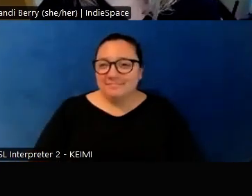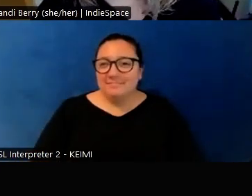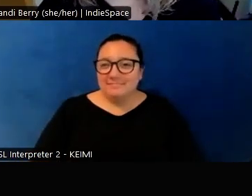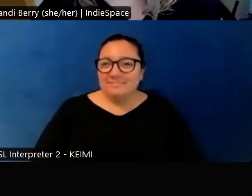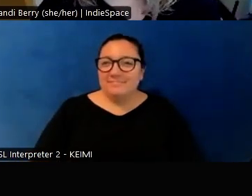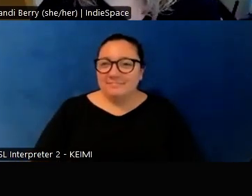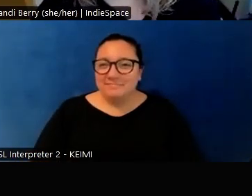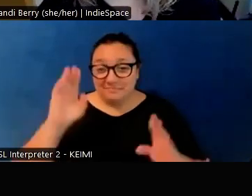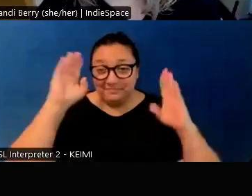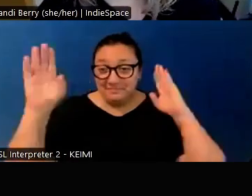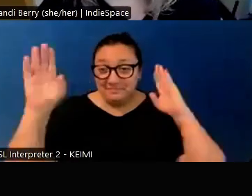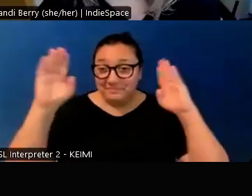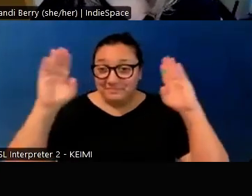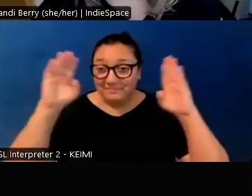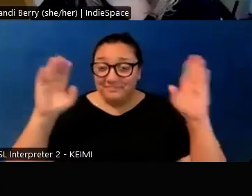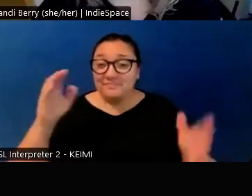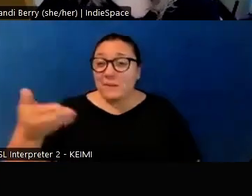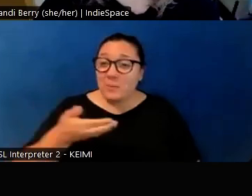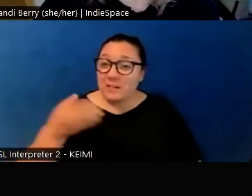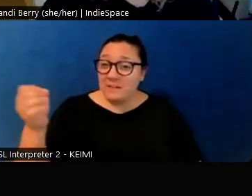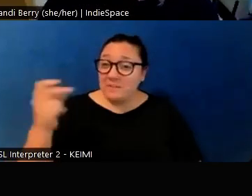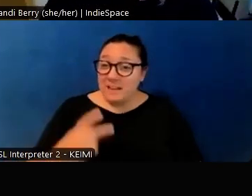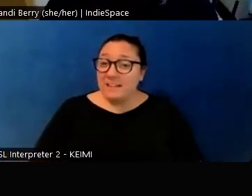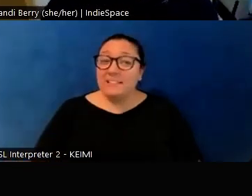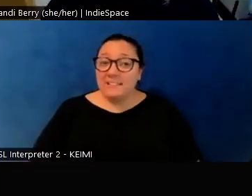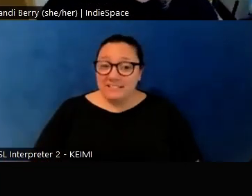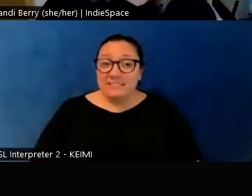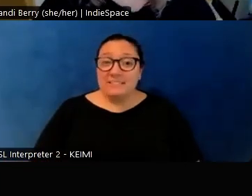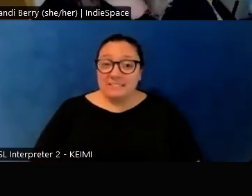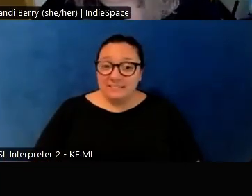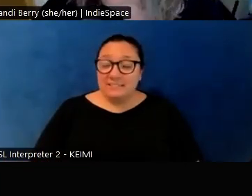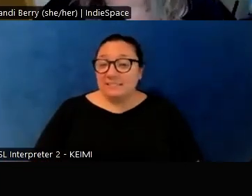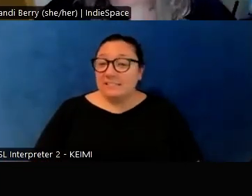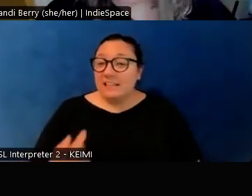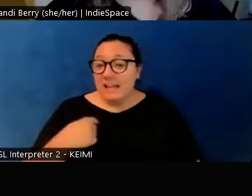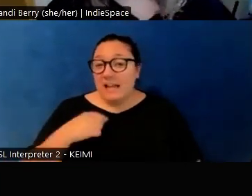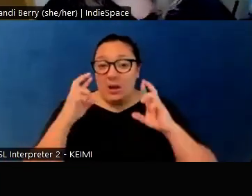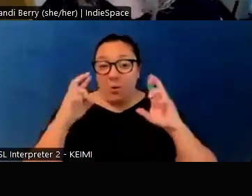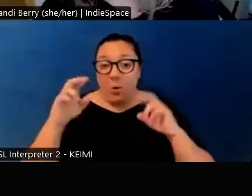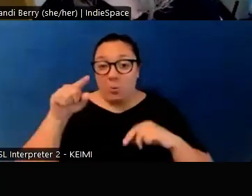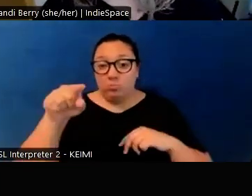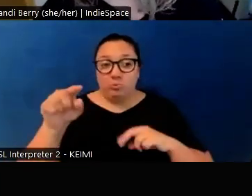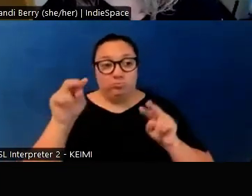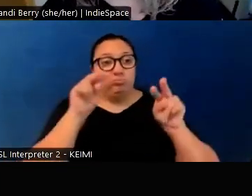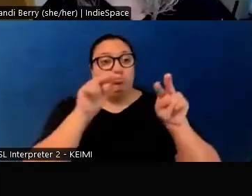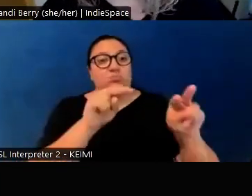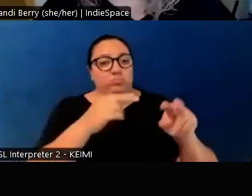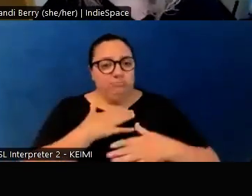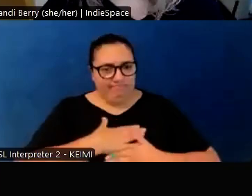Hi, everybody. Welcome back. Welcome back. I hope you enjoyed those videos. I really